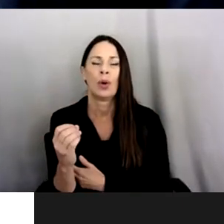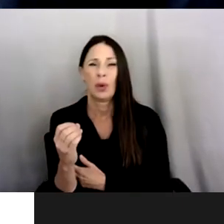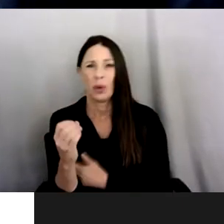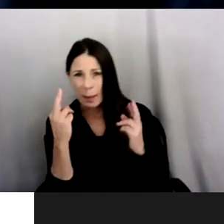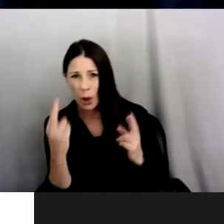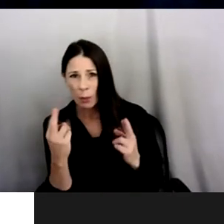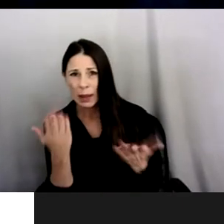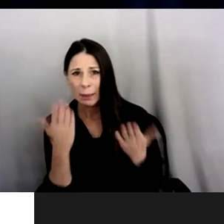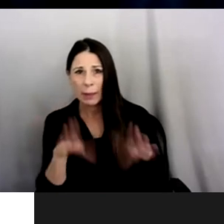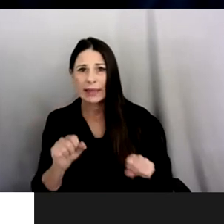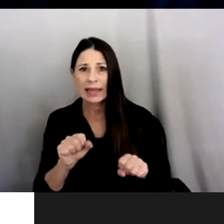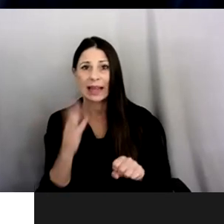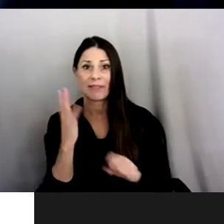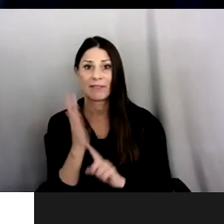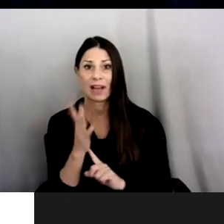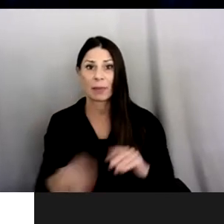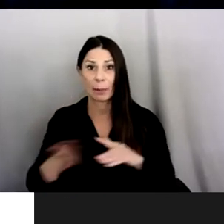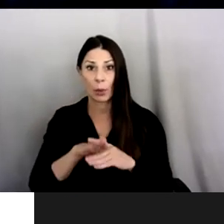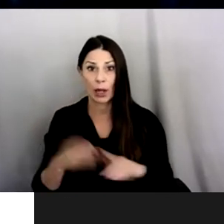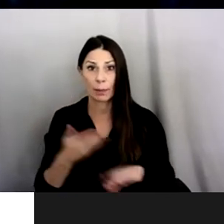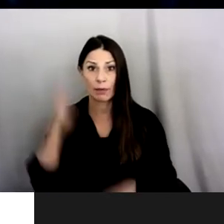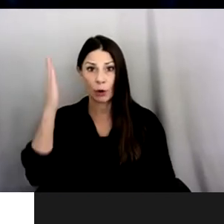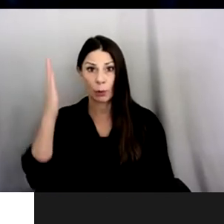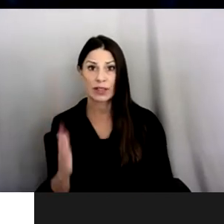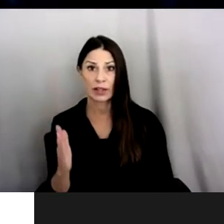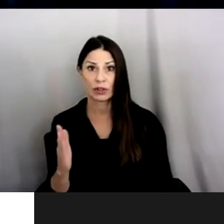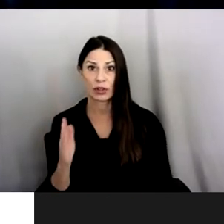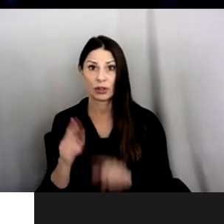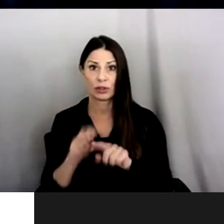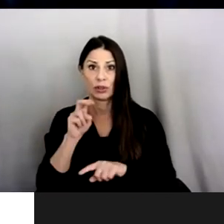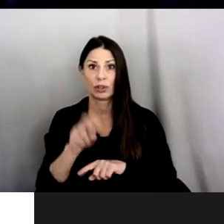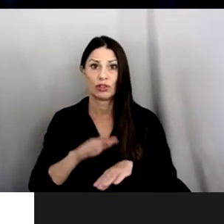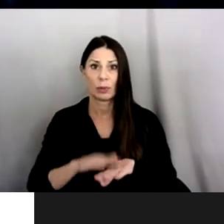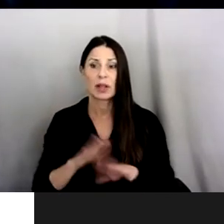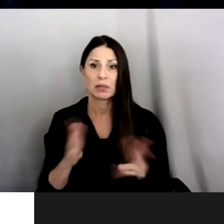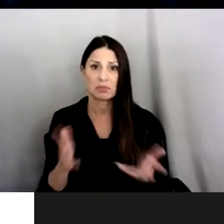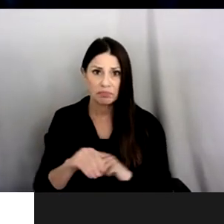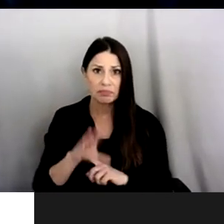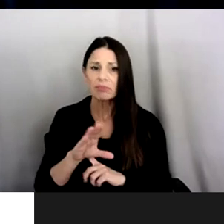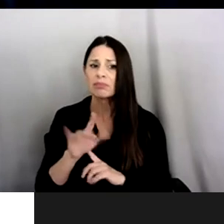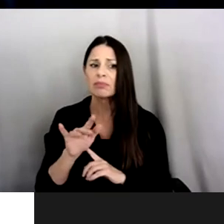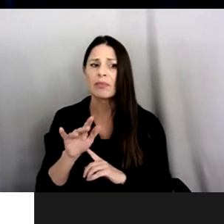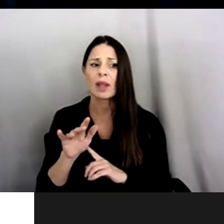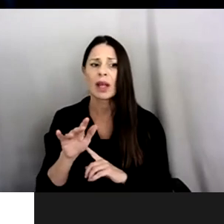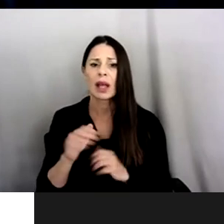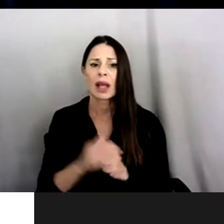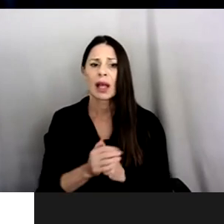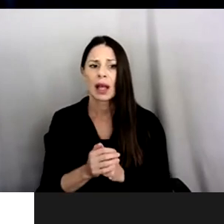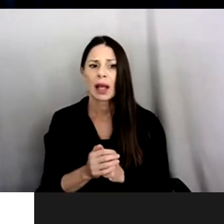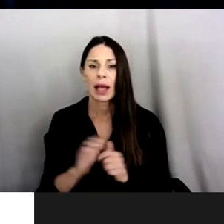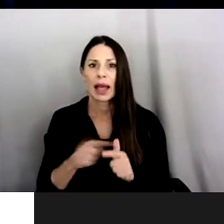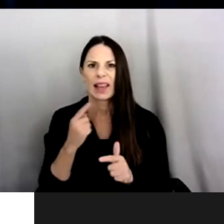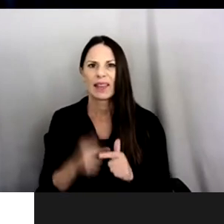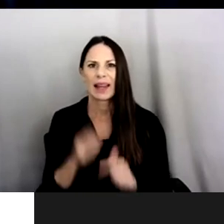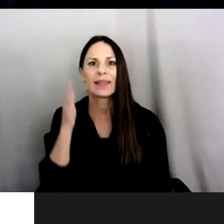take a 5-minute break before they come on, if you're okay with that. And then in our upcoming